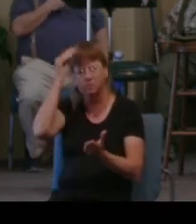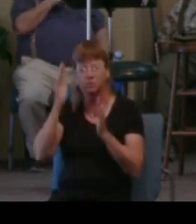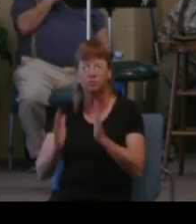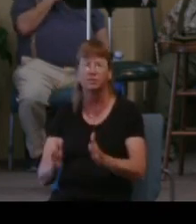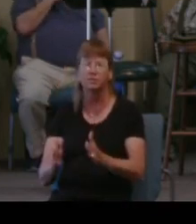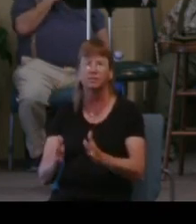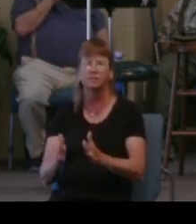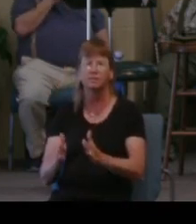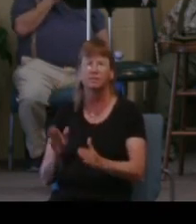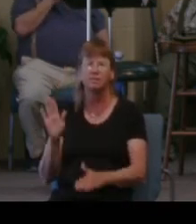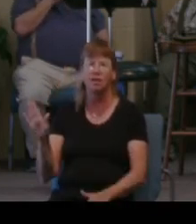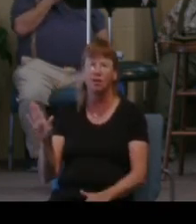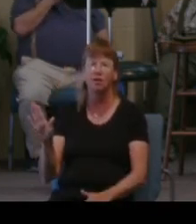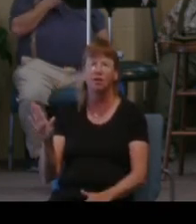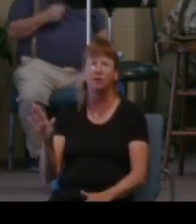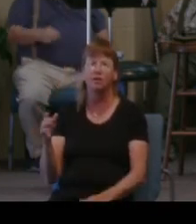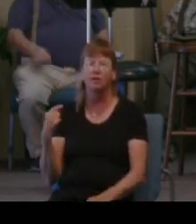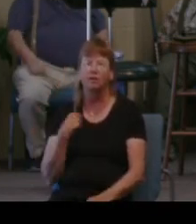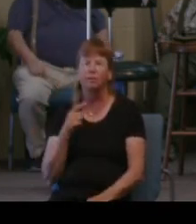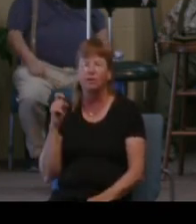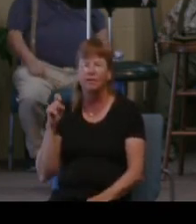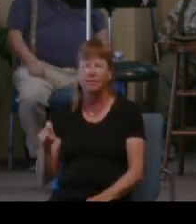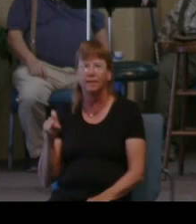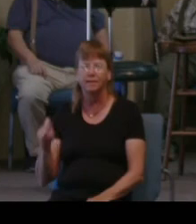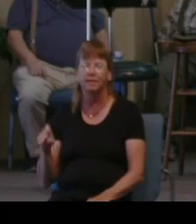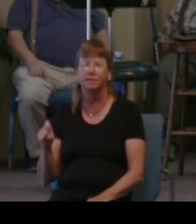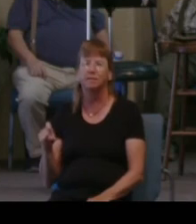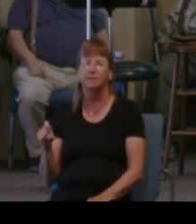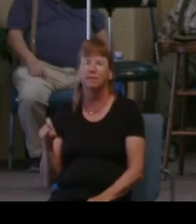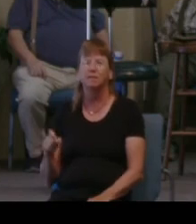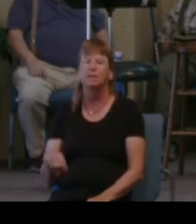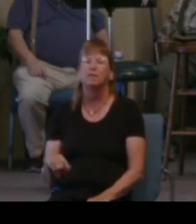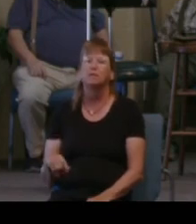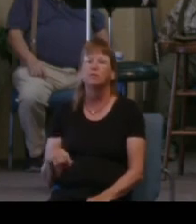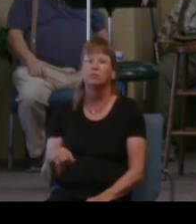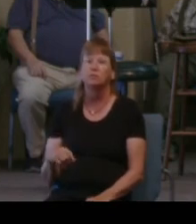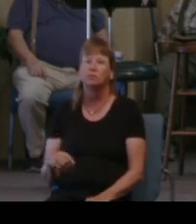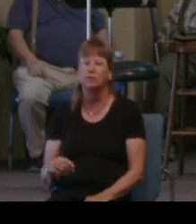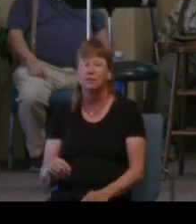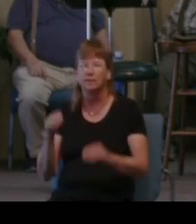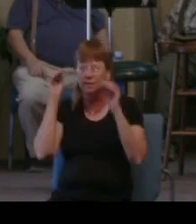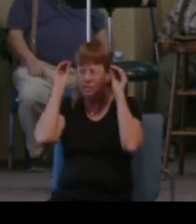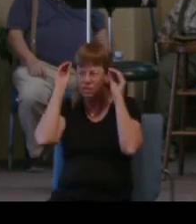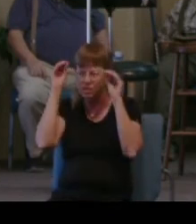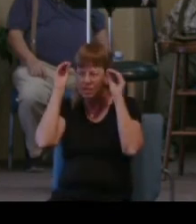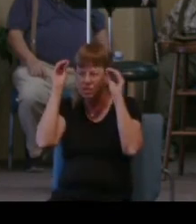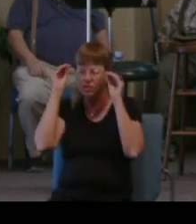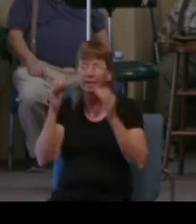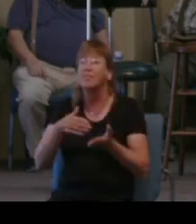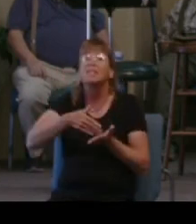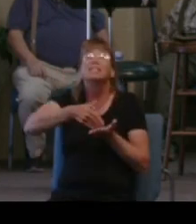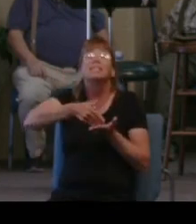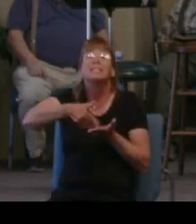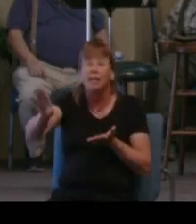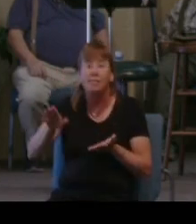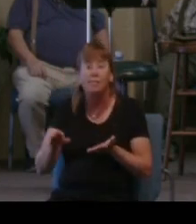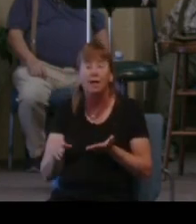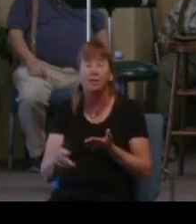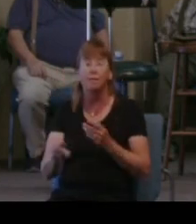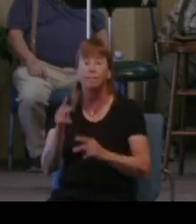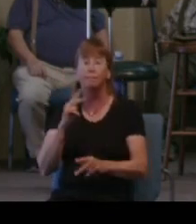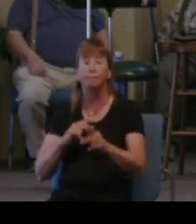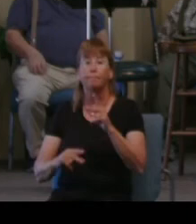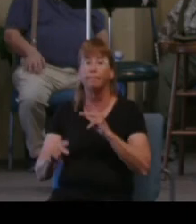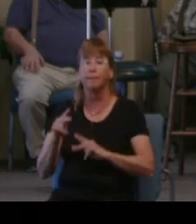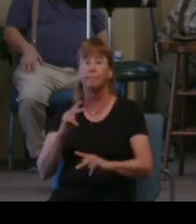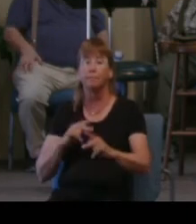that's the picture of being sent, that students then walk in a manner where they're sent out. They're sent out to their peer group, and they